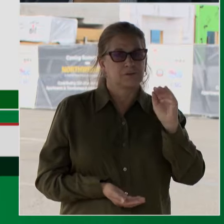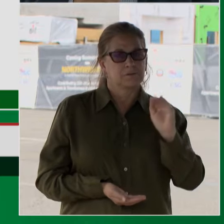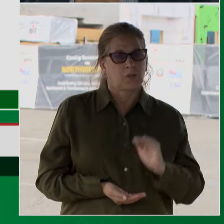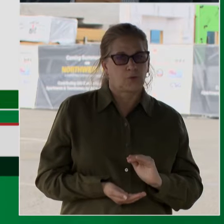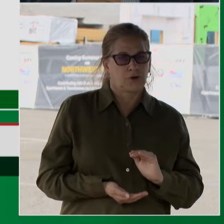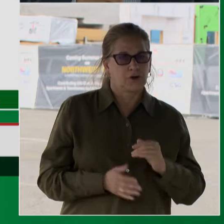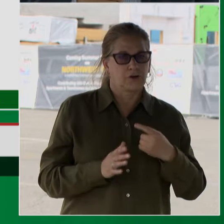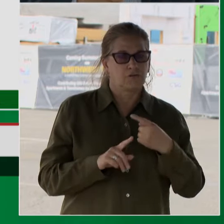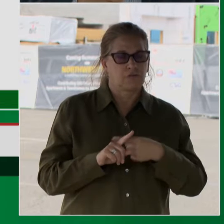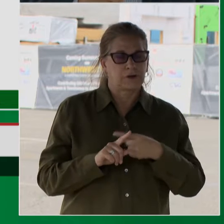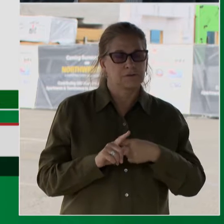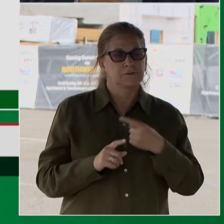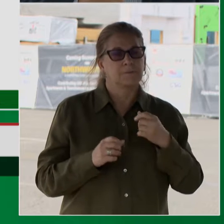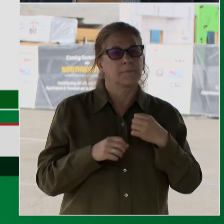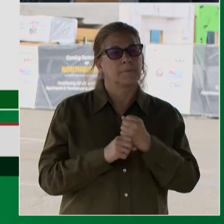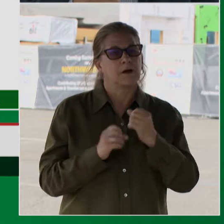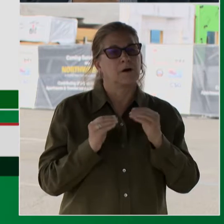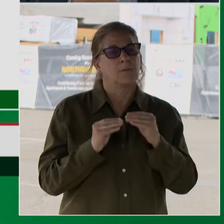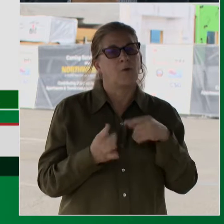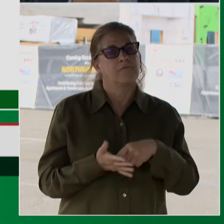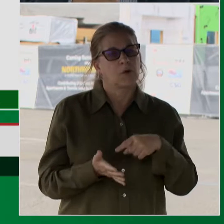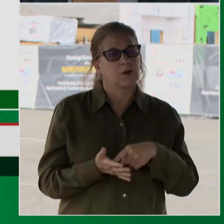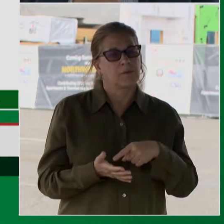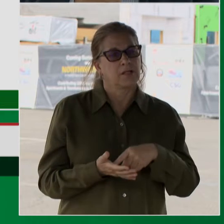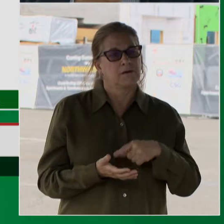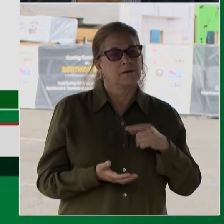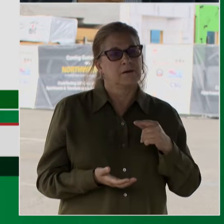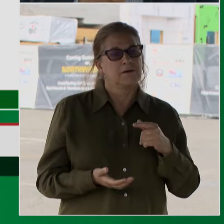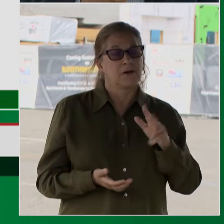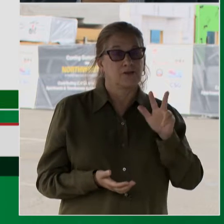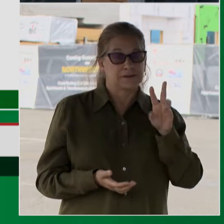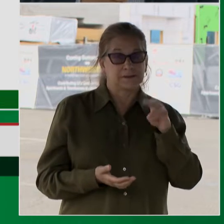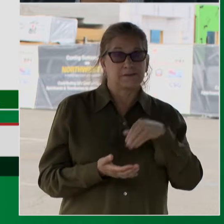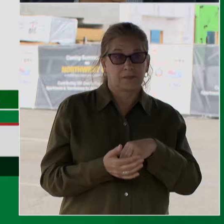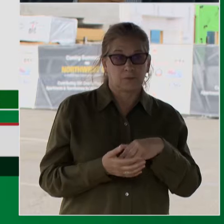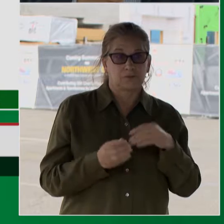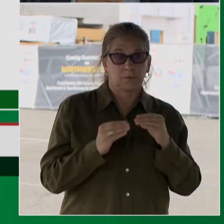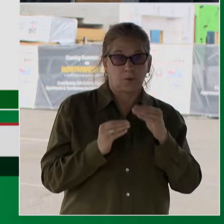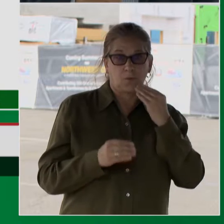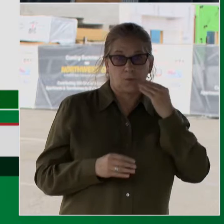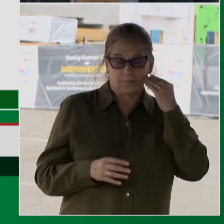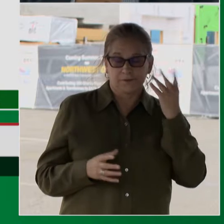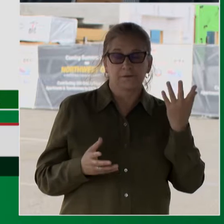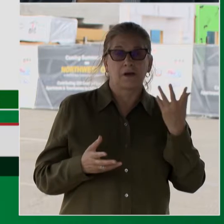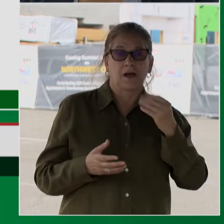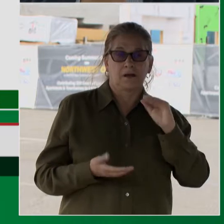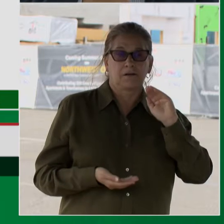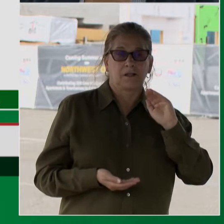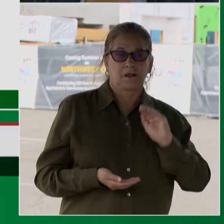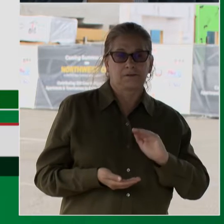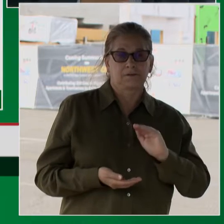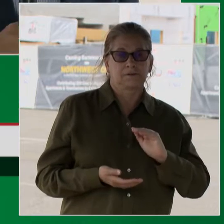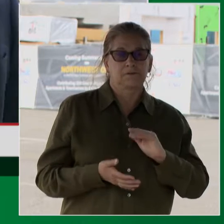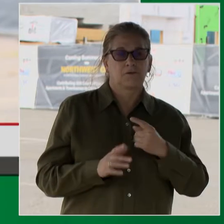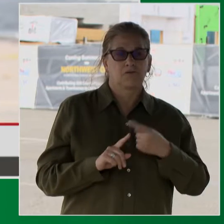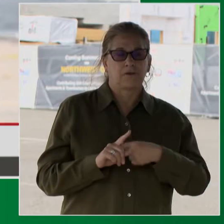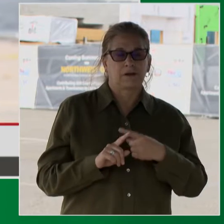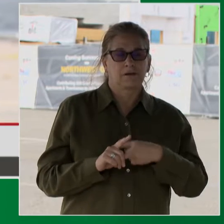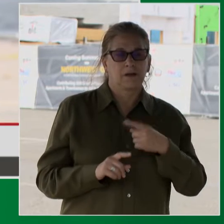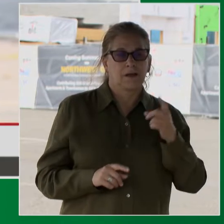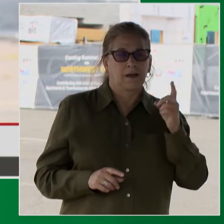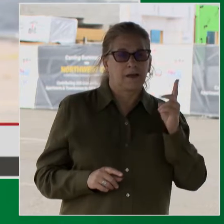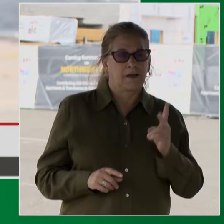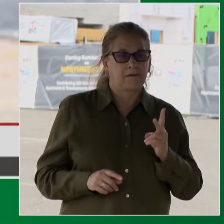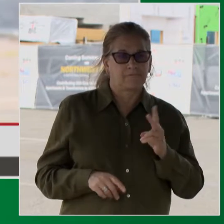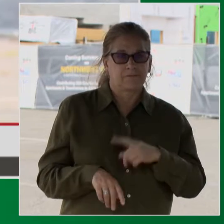36,000 units, 12,000 of which will be affordable, and do it in half of the time. So with that, I bring in the team that's going to